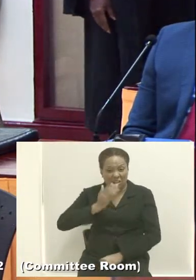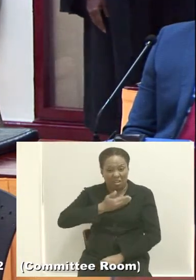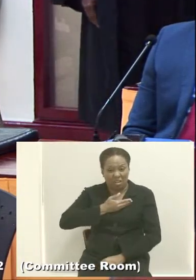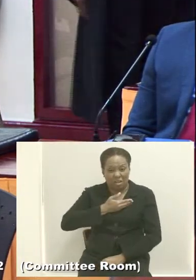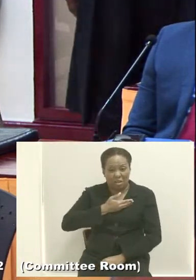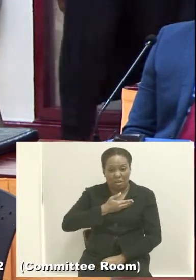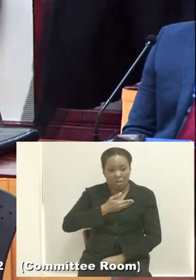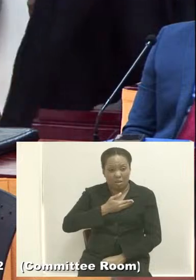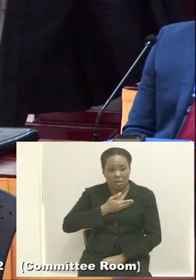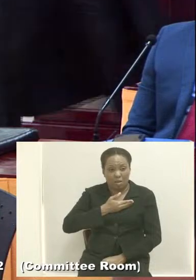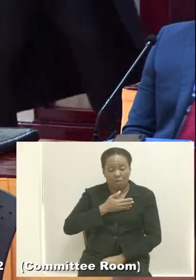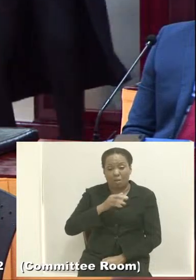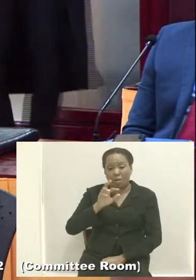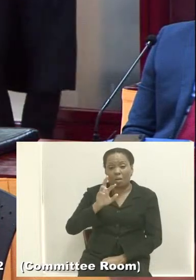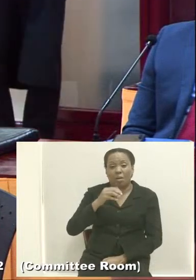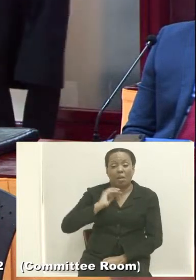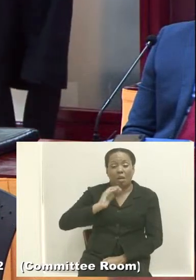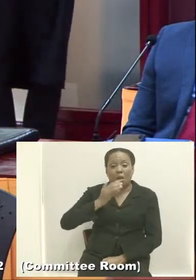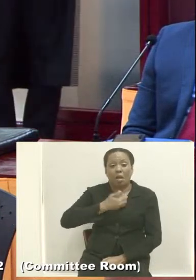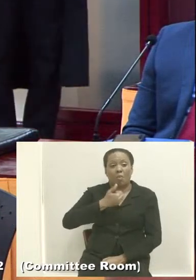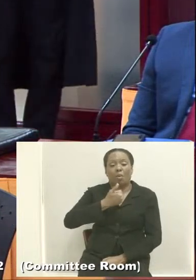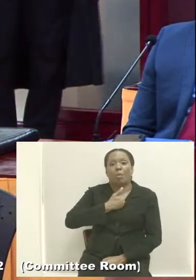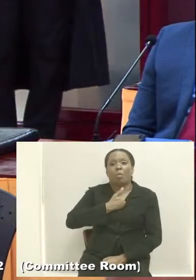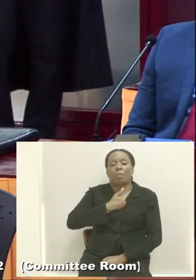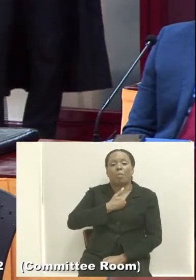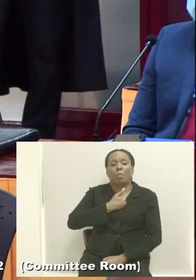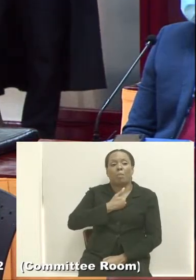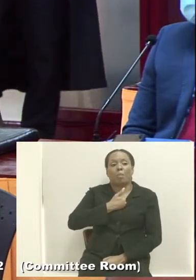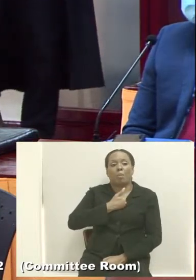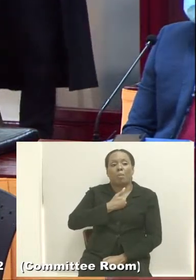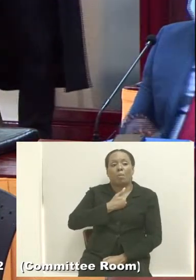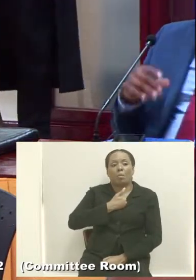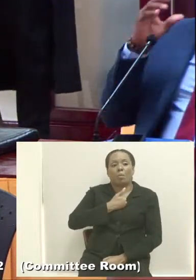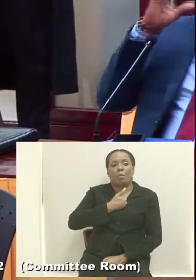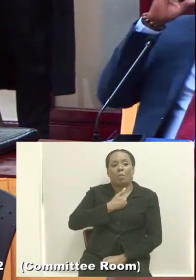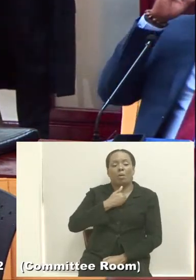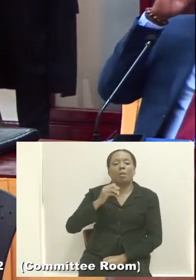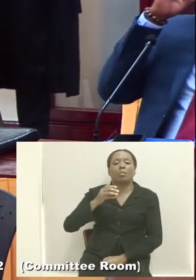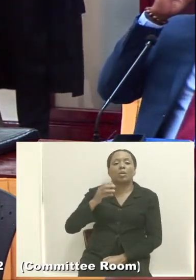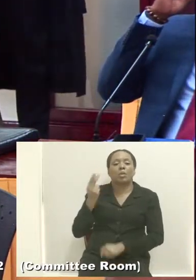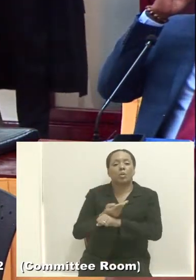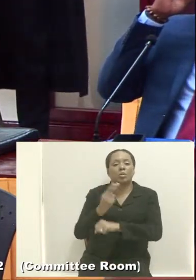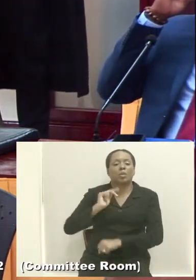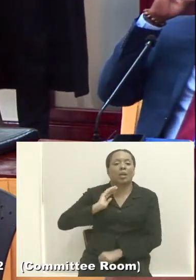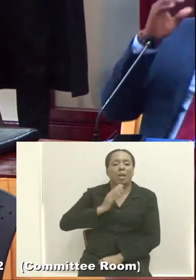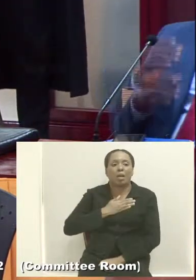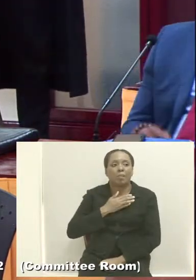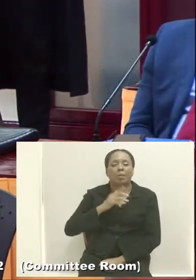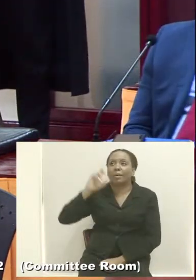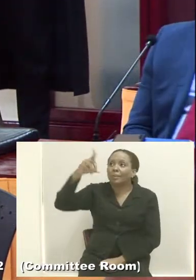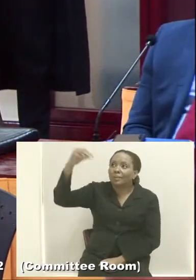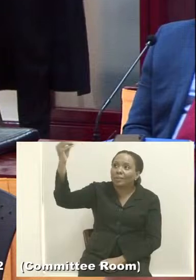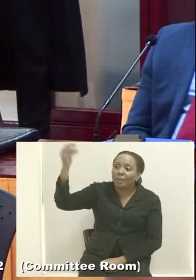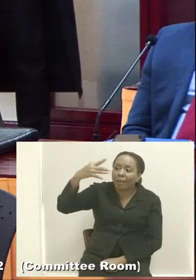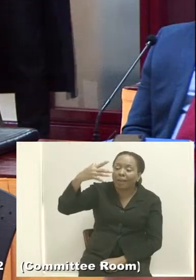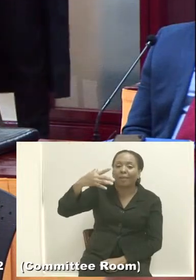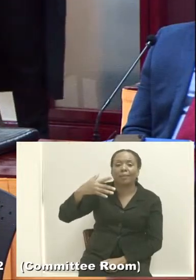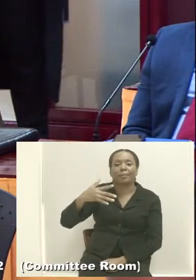of the sun and the wind and the bioenergy and the wave and